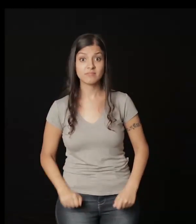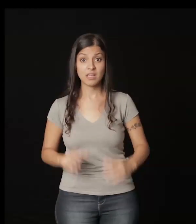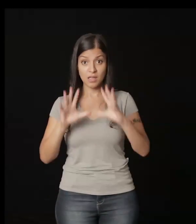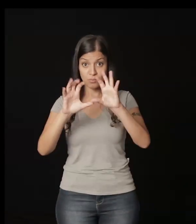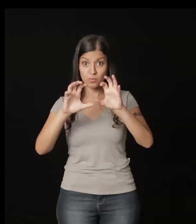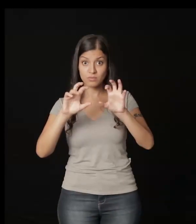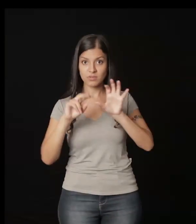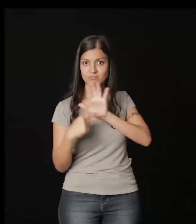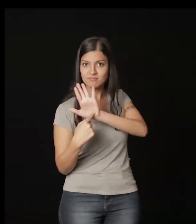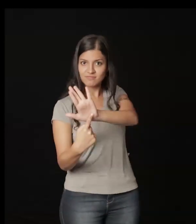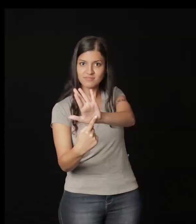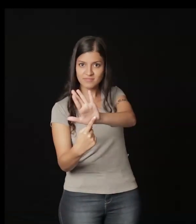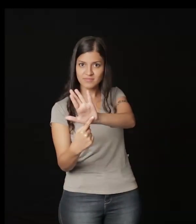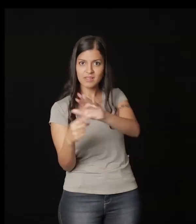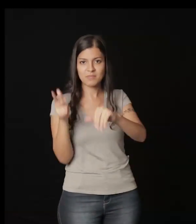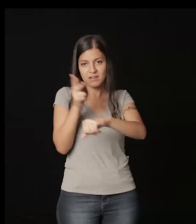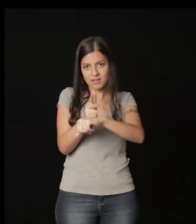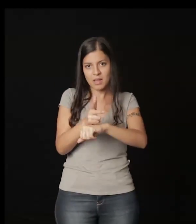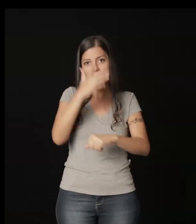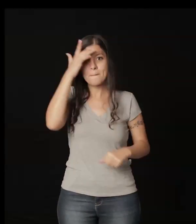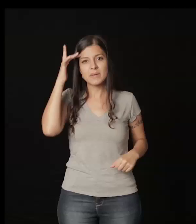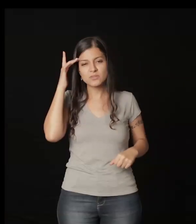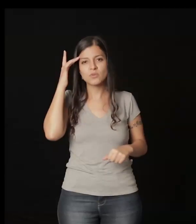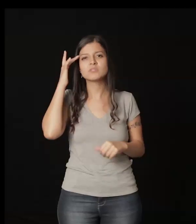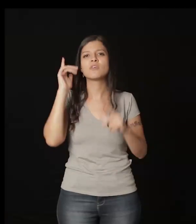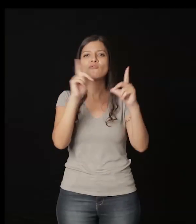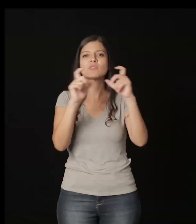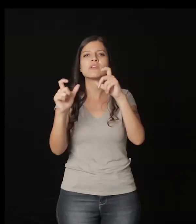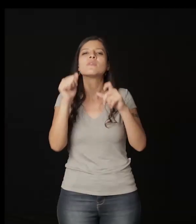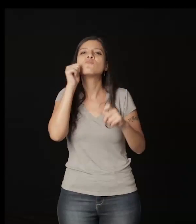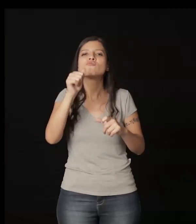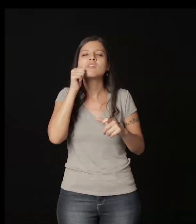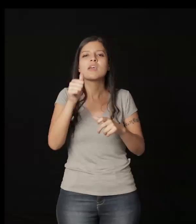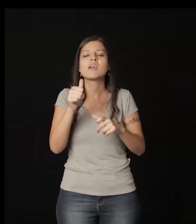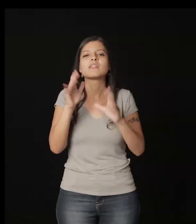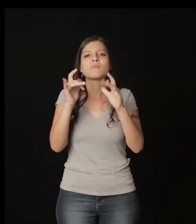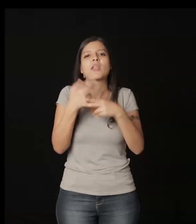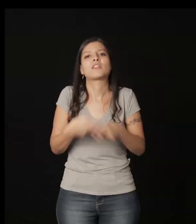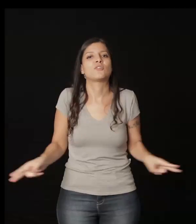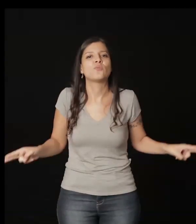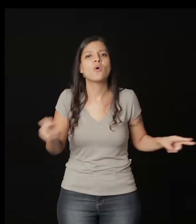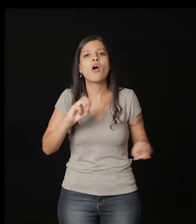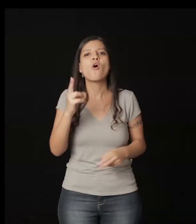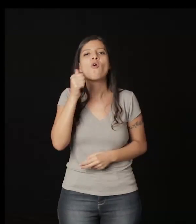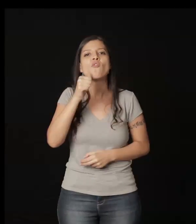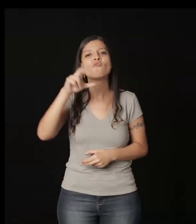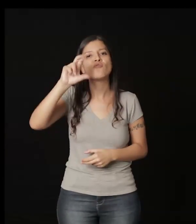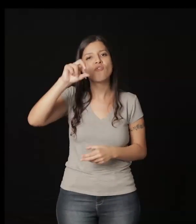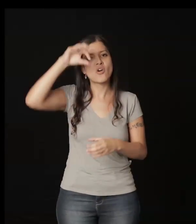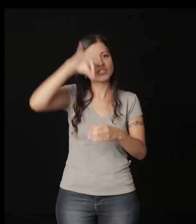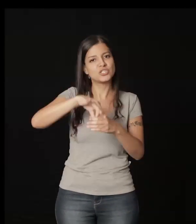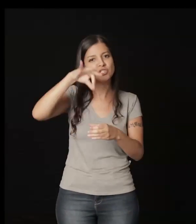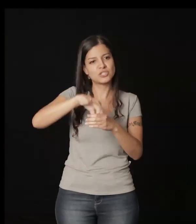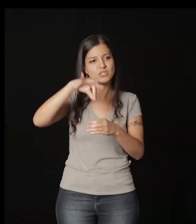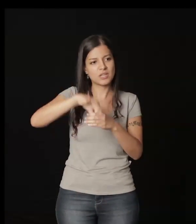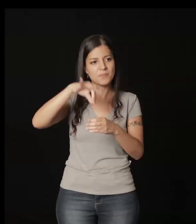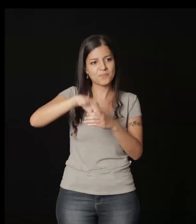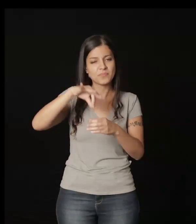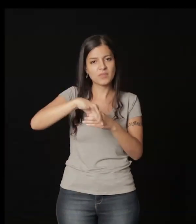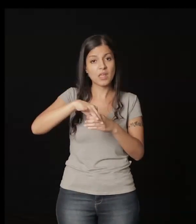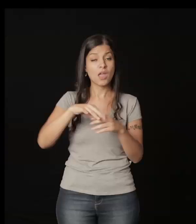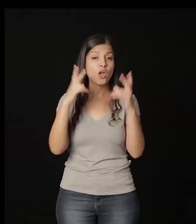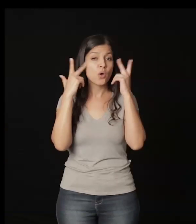the camera, or, you know, people photographing their girlfriends naked, or grandparents drinking tea, and really ordinary stuff.